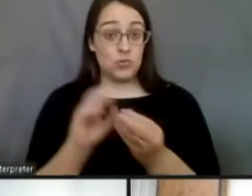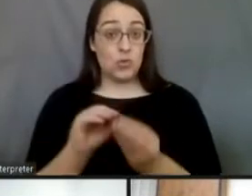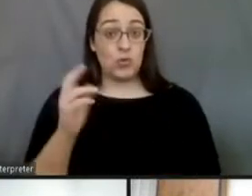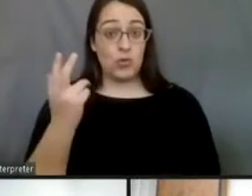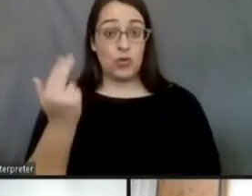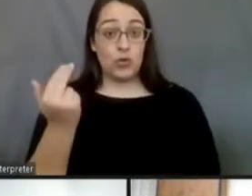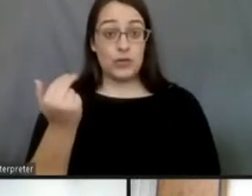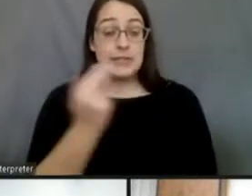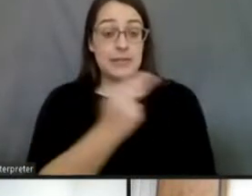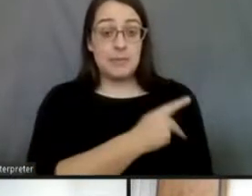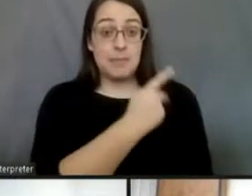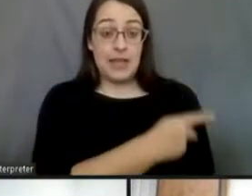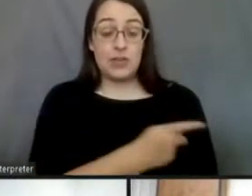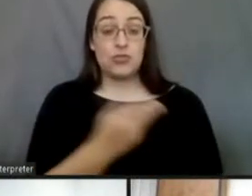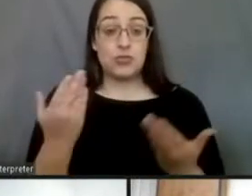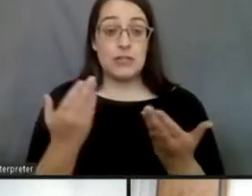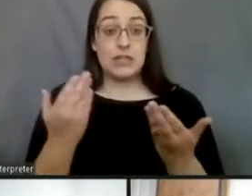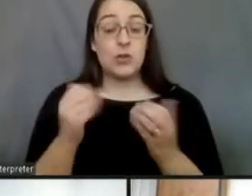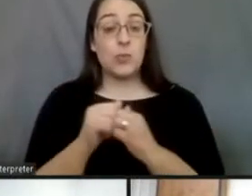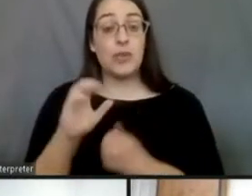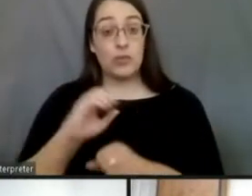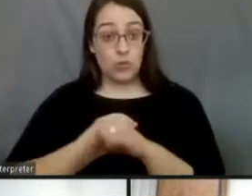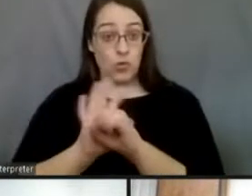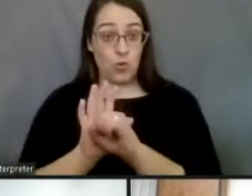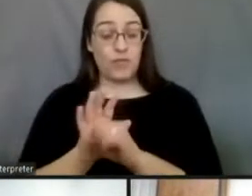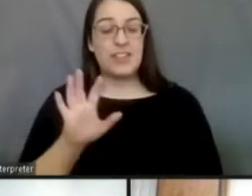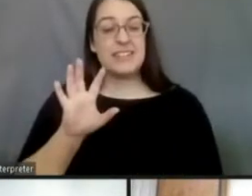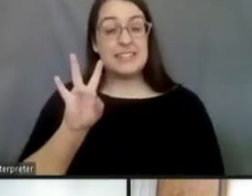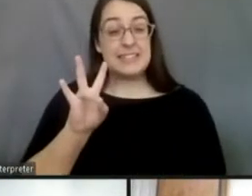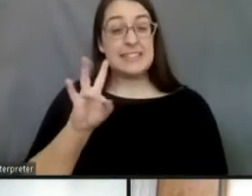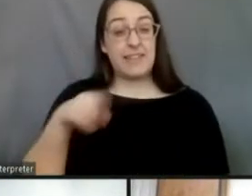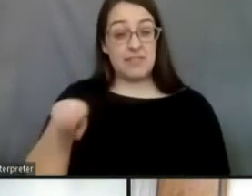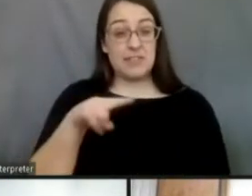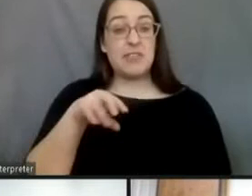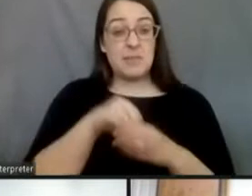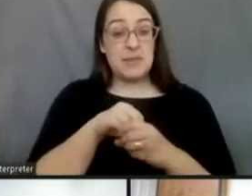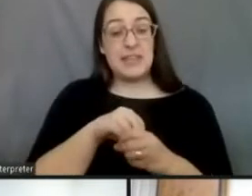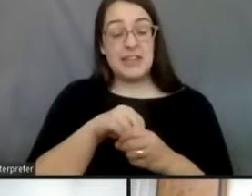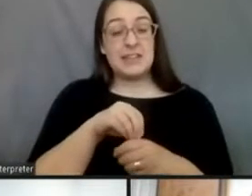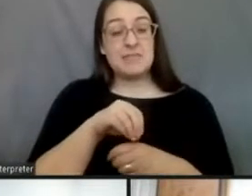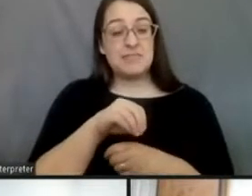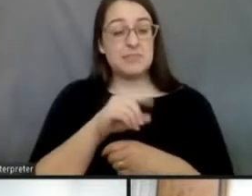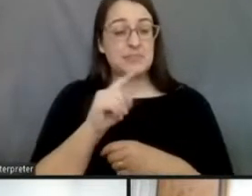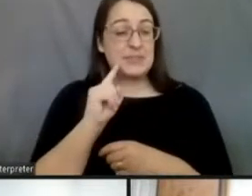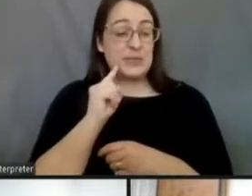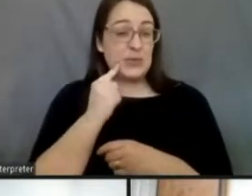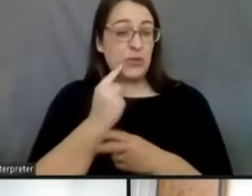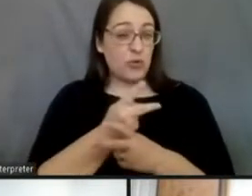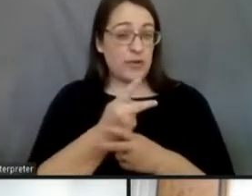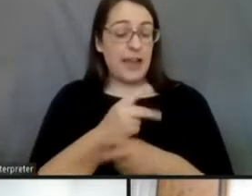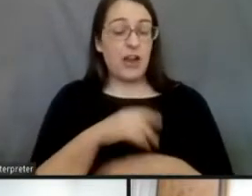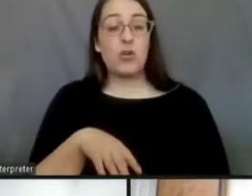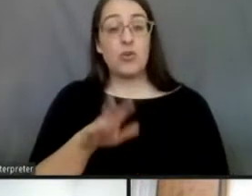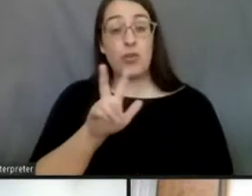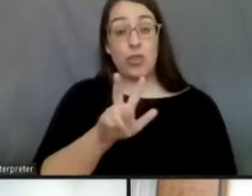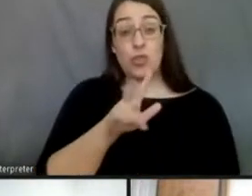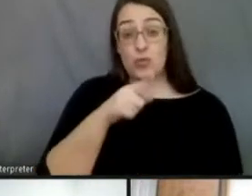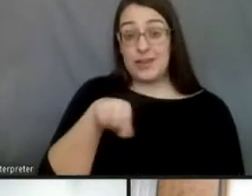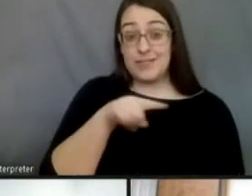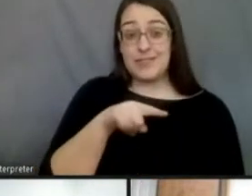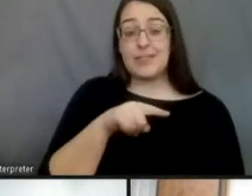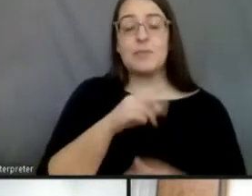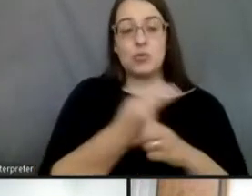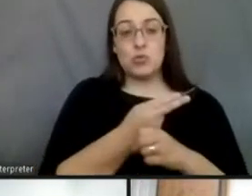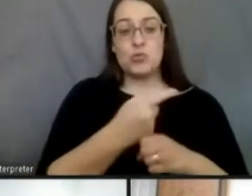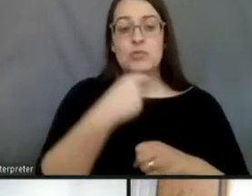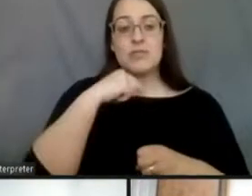13 patients in the hospital with COVID-19. 7 of those patients are in our intensive care unit. 3 of those patients are on the ventilator. We